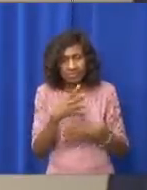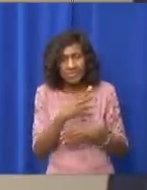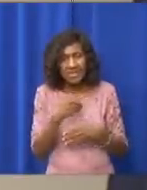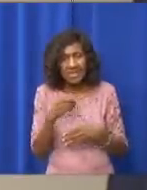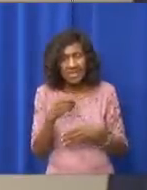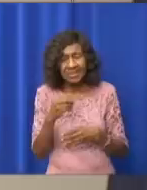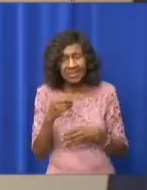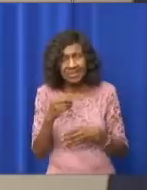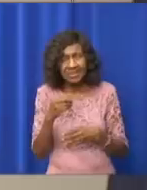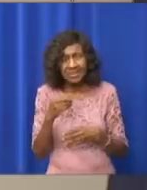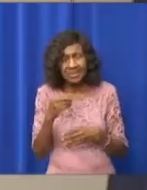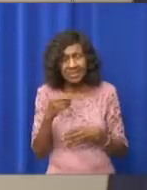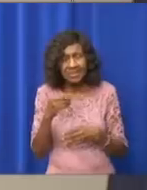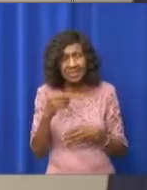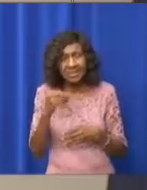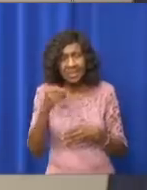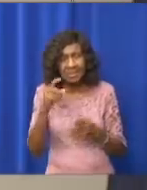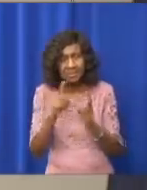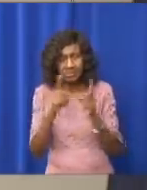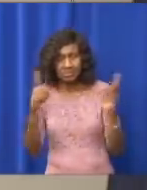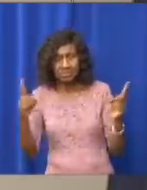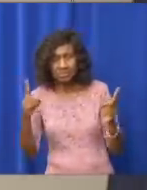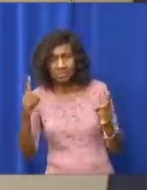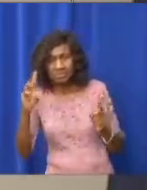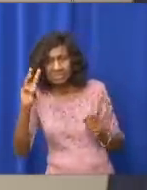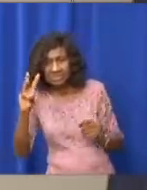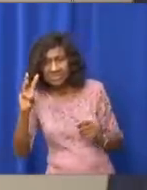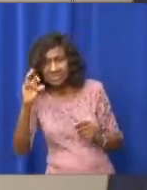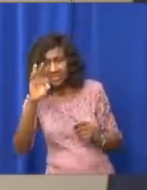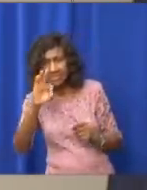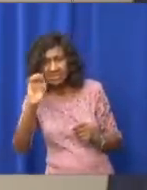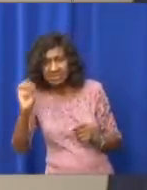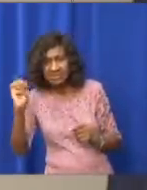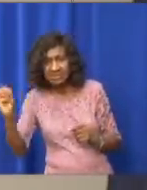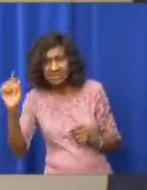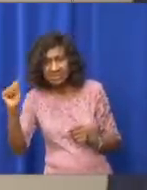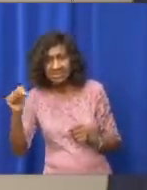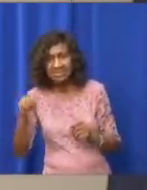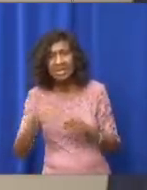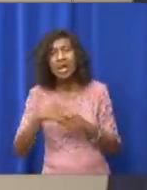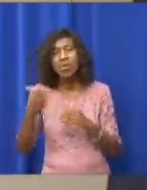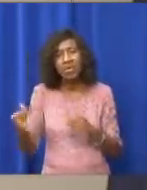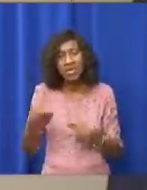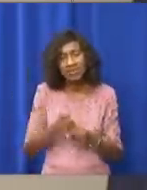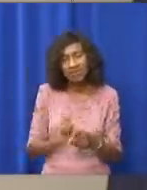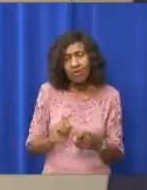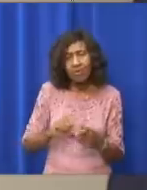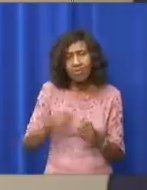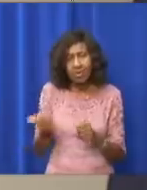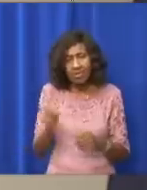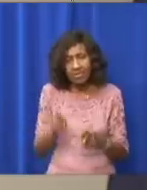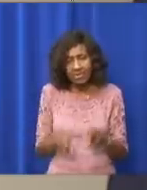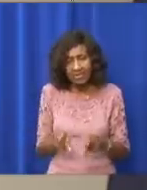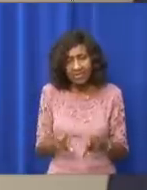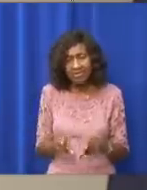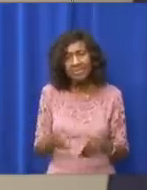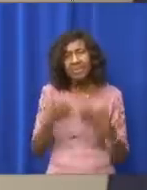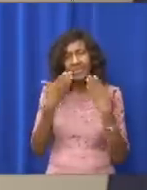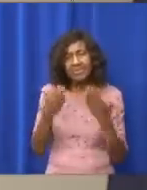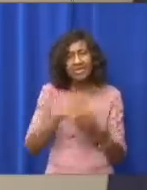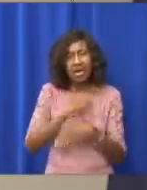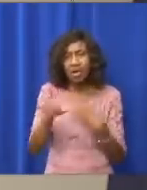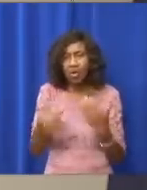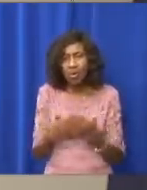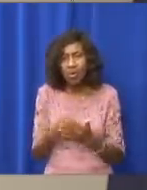the prescribed minimum social distance requirement. Many thanks to all involved in these distributions